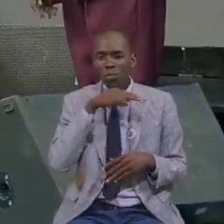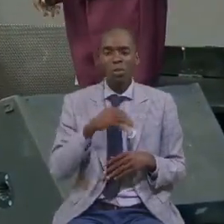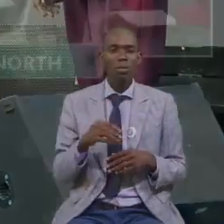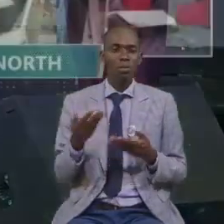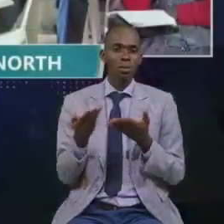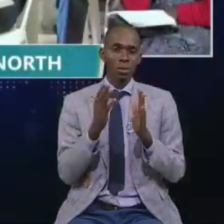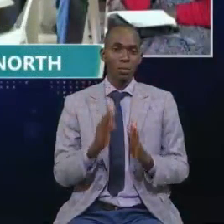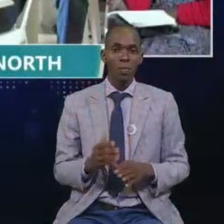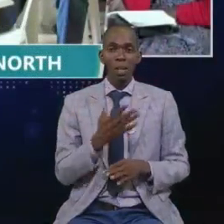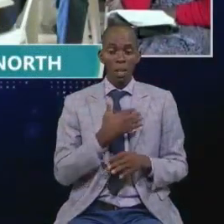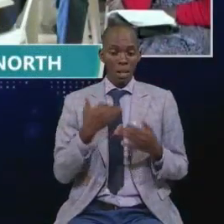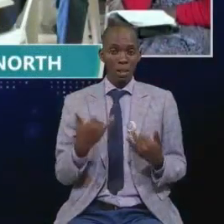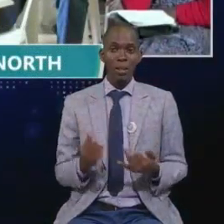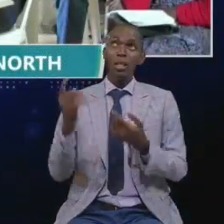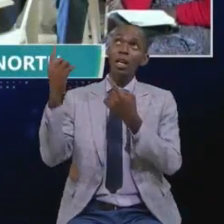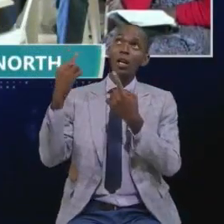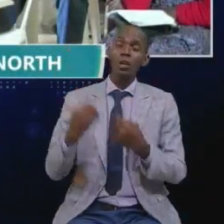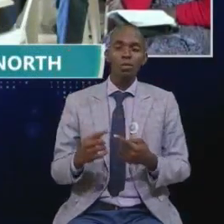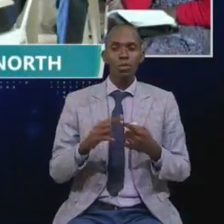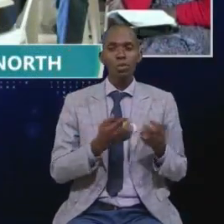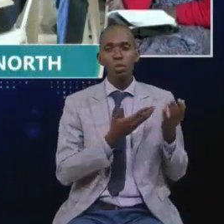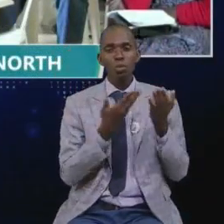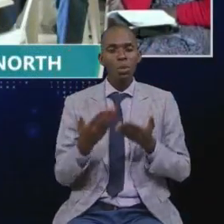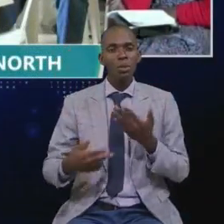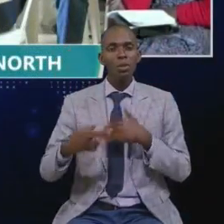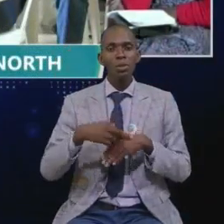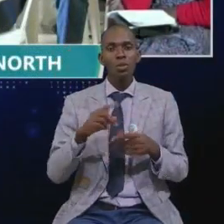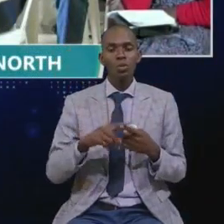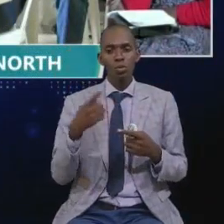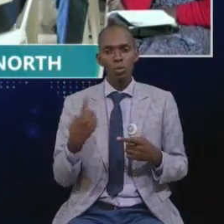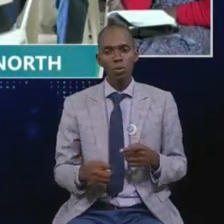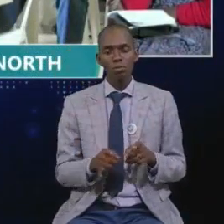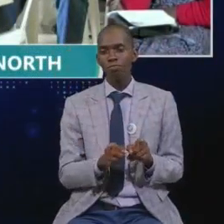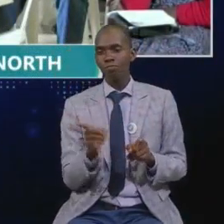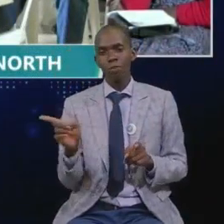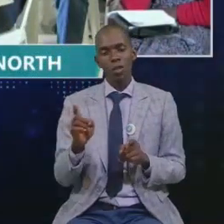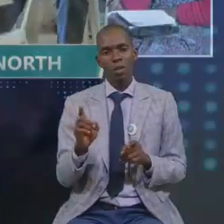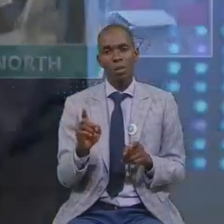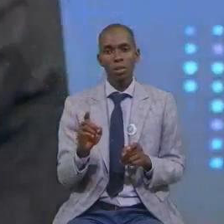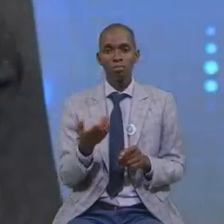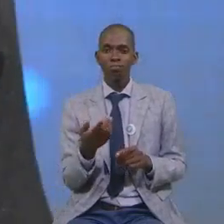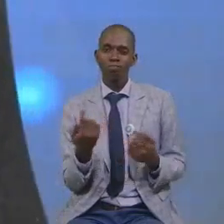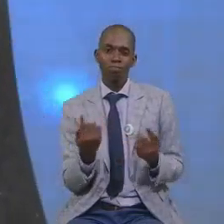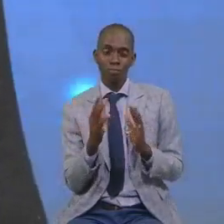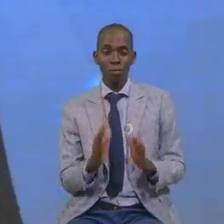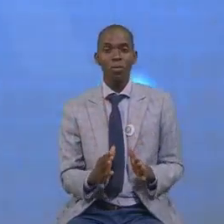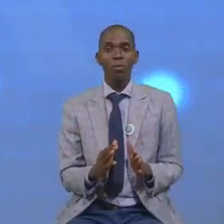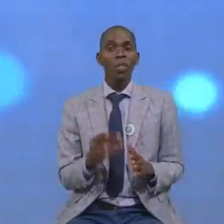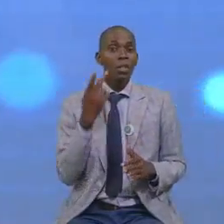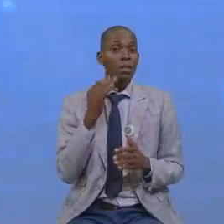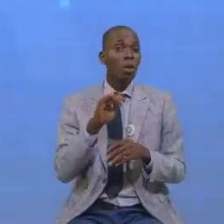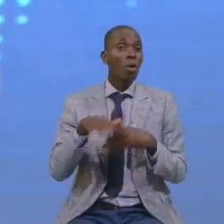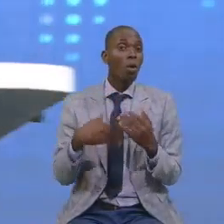to bring restoration to the perverted soul. You see, all the things in the world,